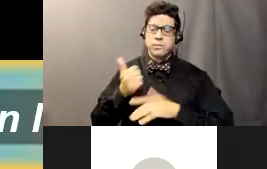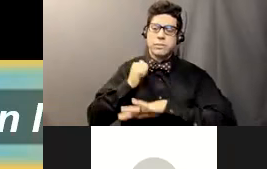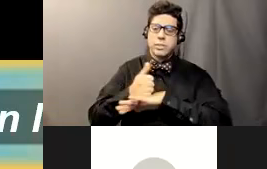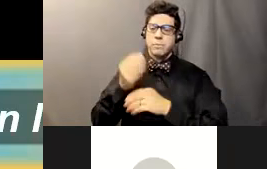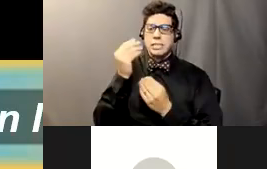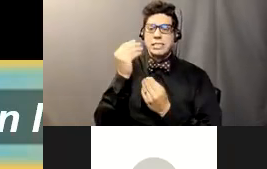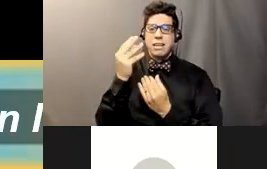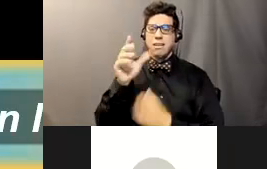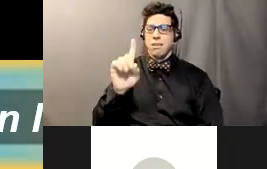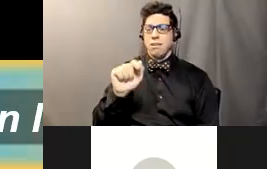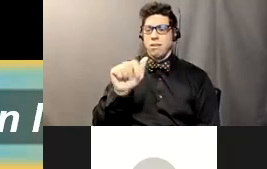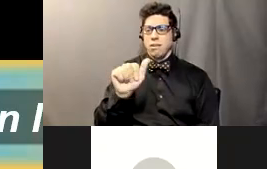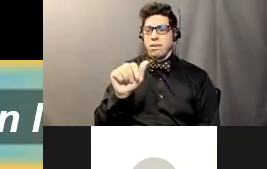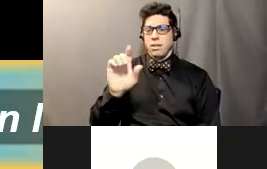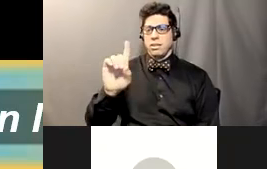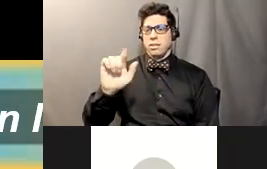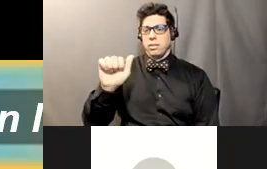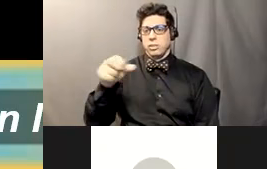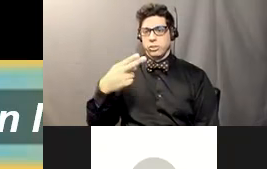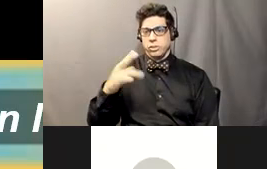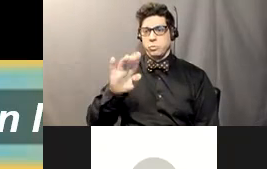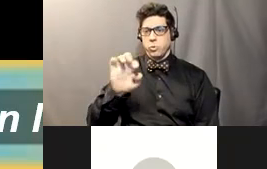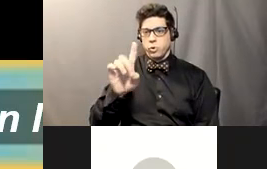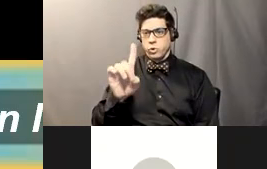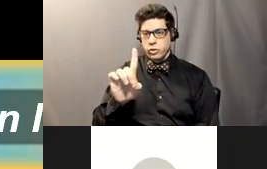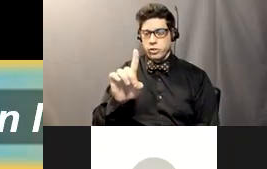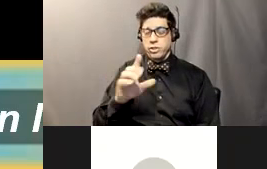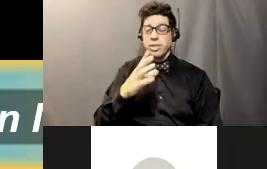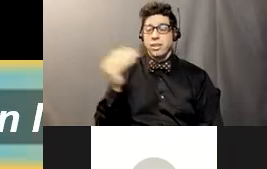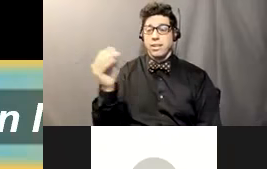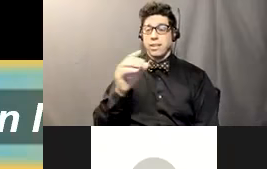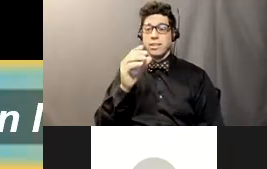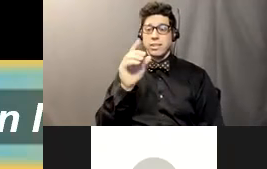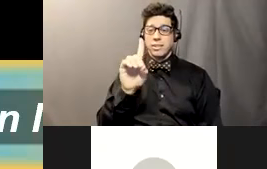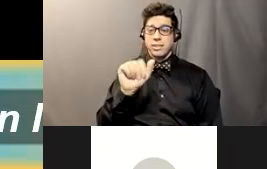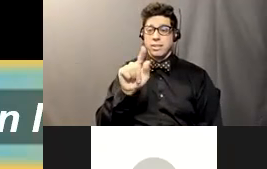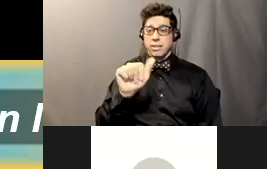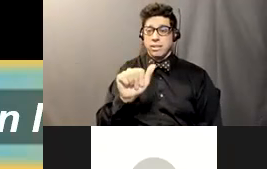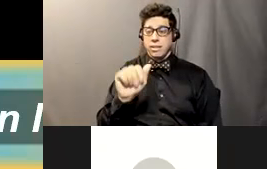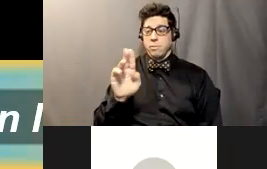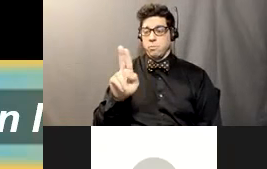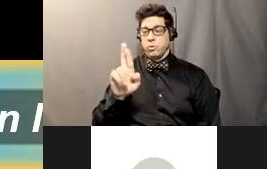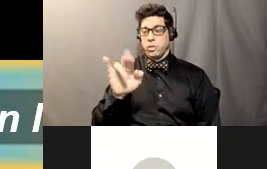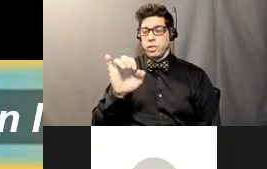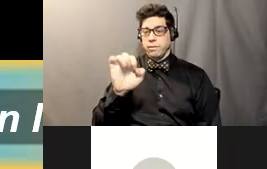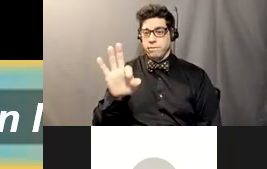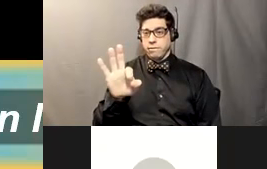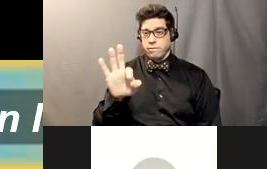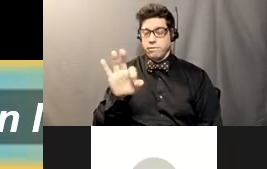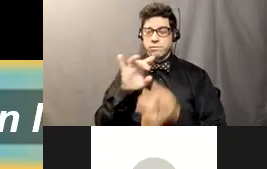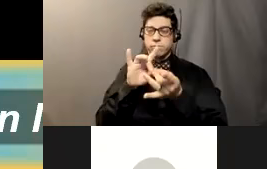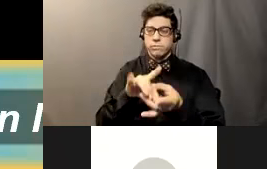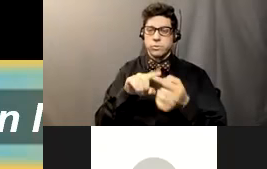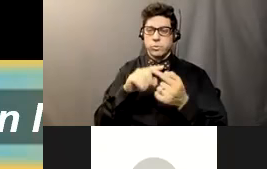dashboard. We also have the creation of data briefs to address data requests related to suicide, and